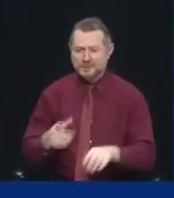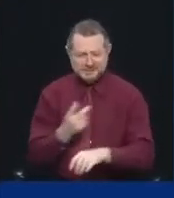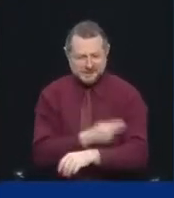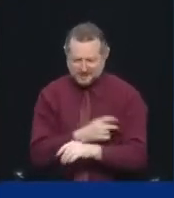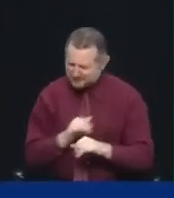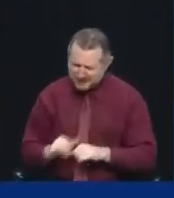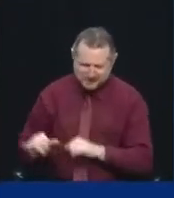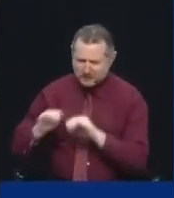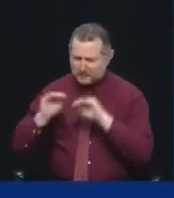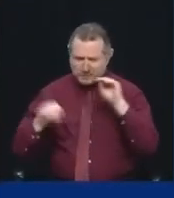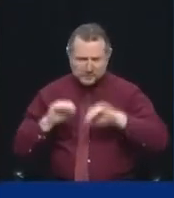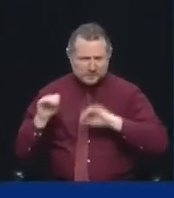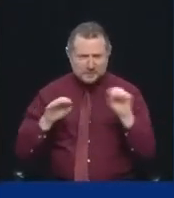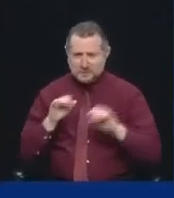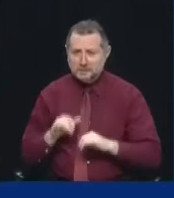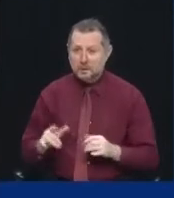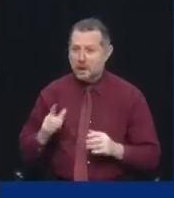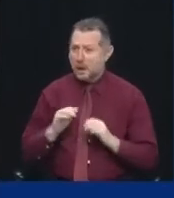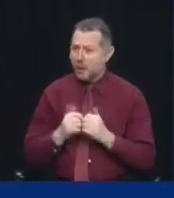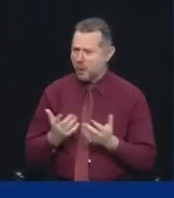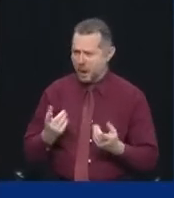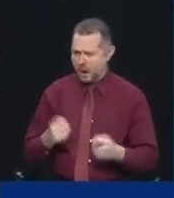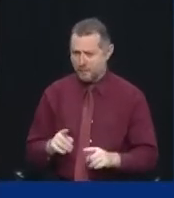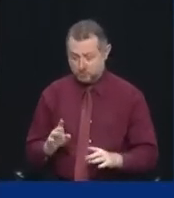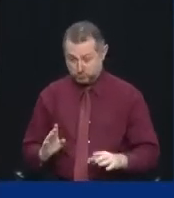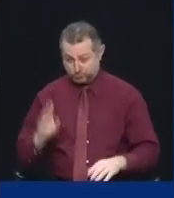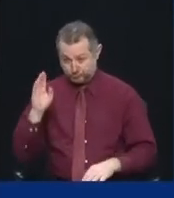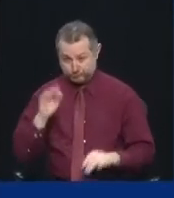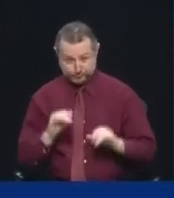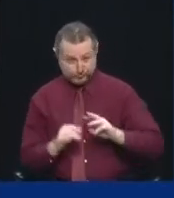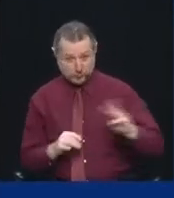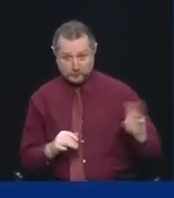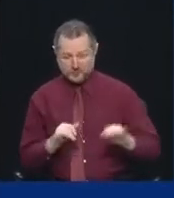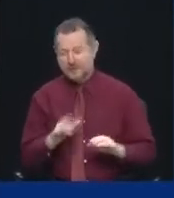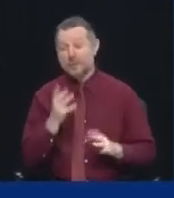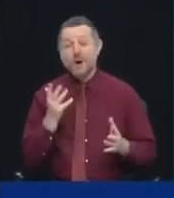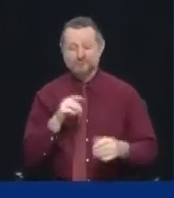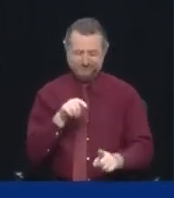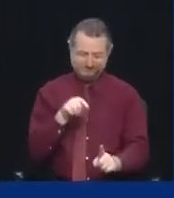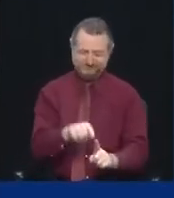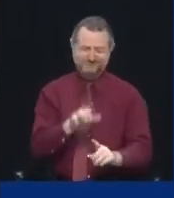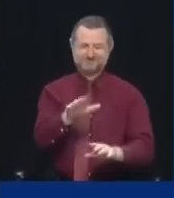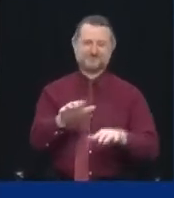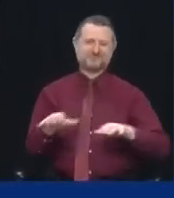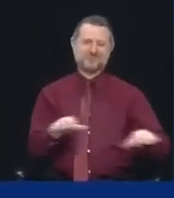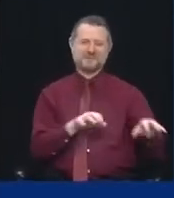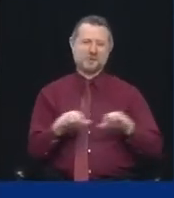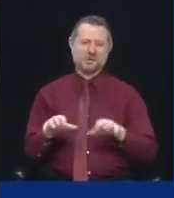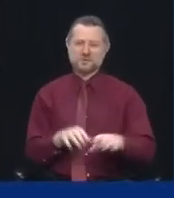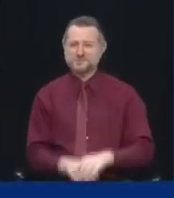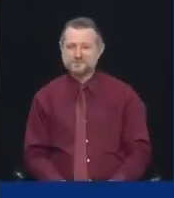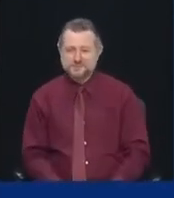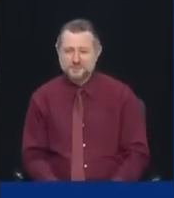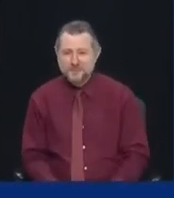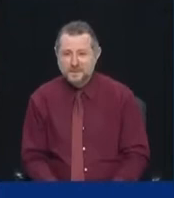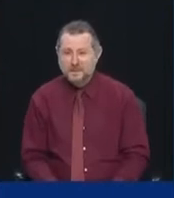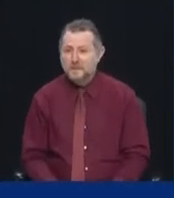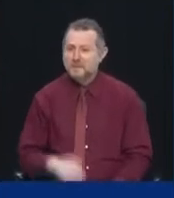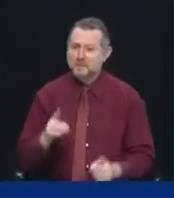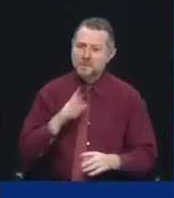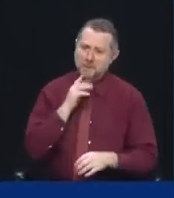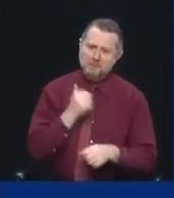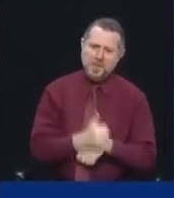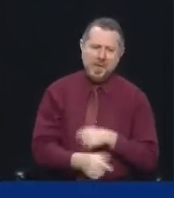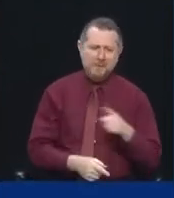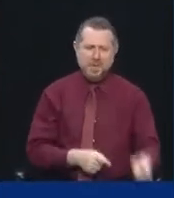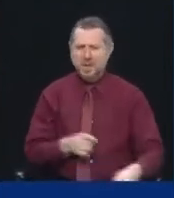comes down to that community's behavior. Well, you're saying pointing fingers. I'm not